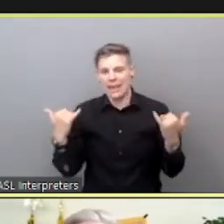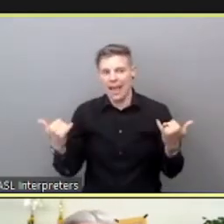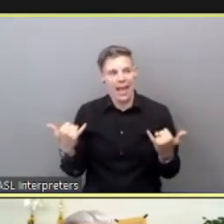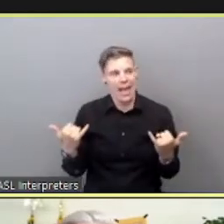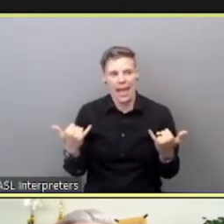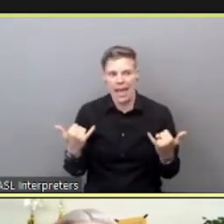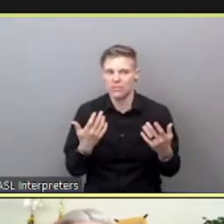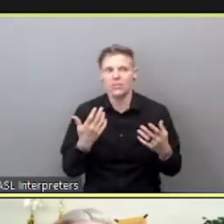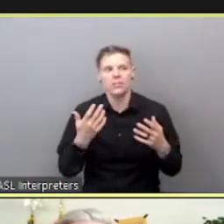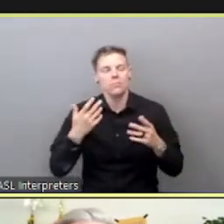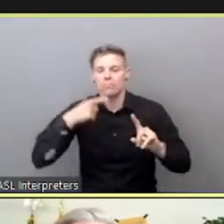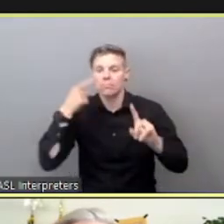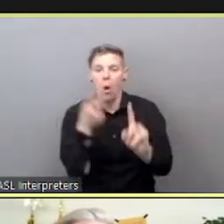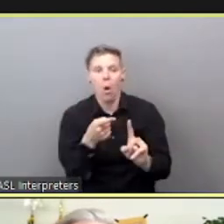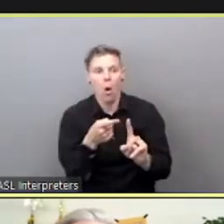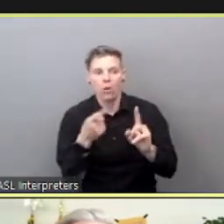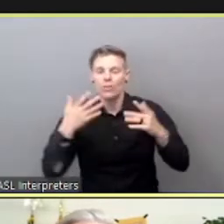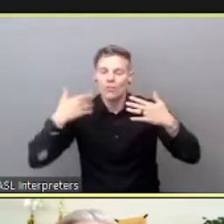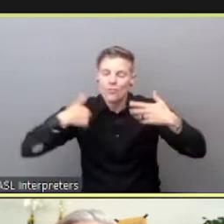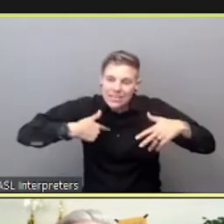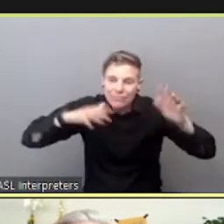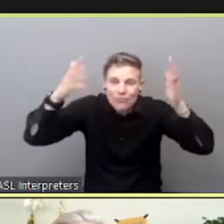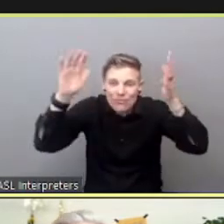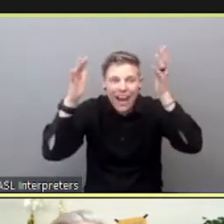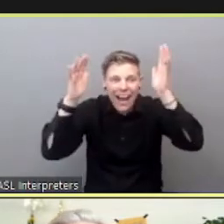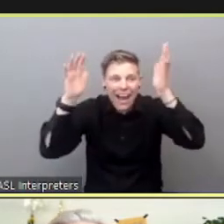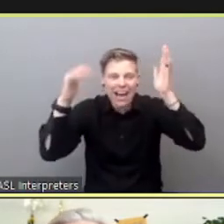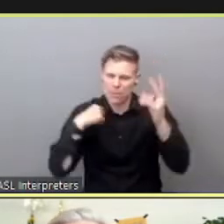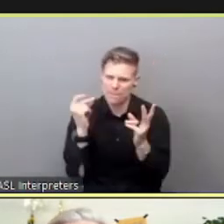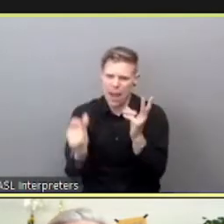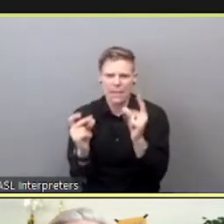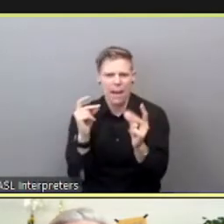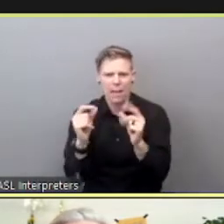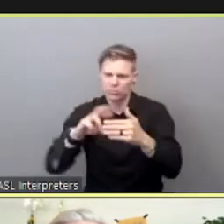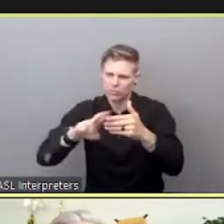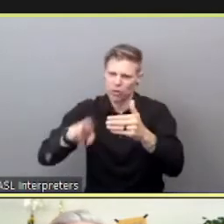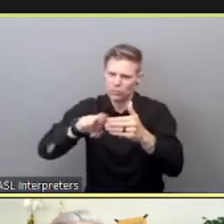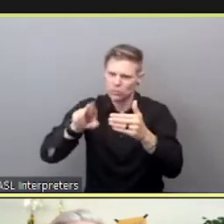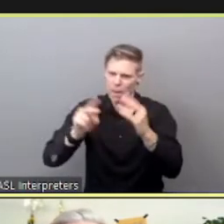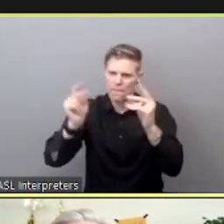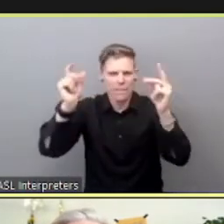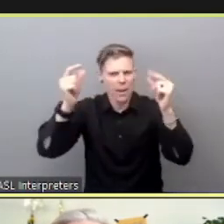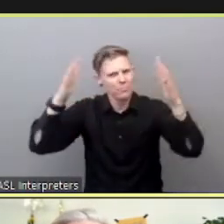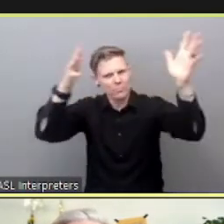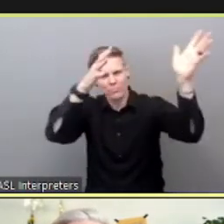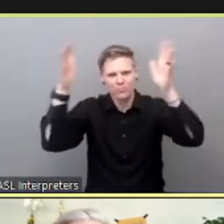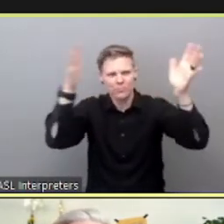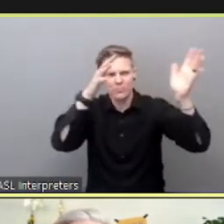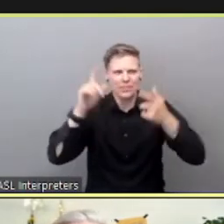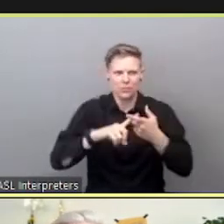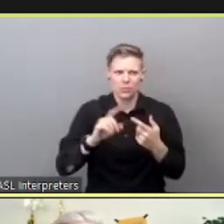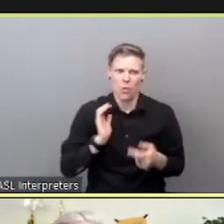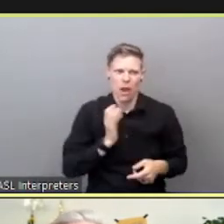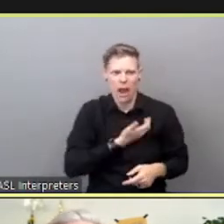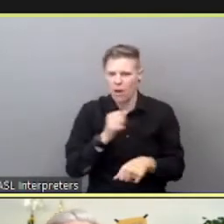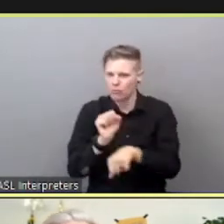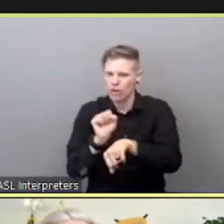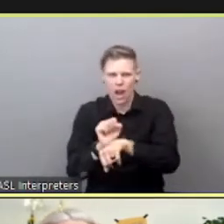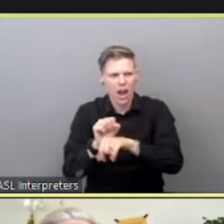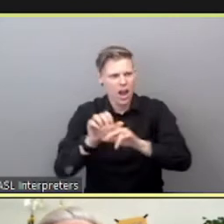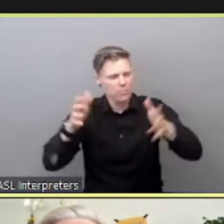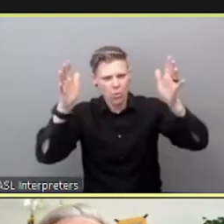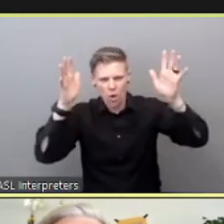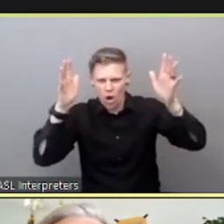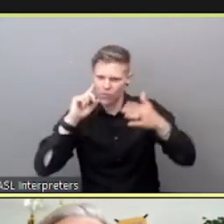times. And we want to thank all of the labs listed here for doing such a wonderful job getting those test results in. And you can see